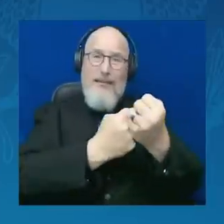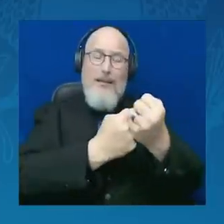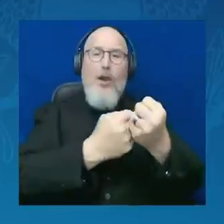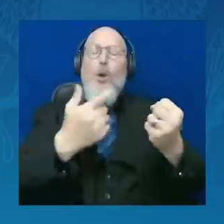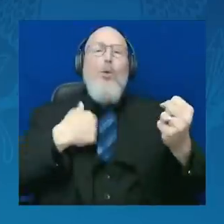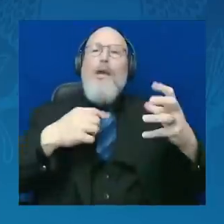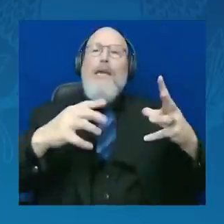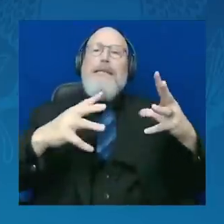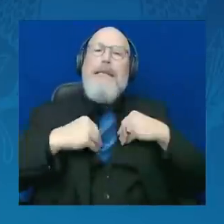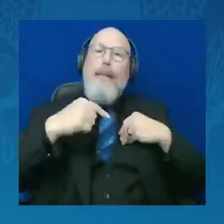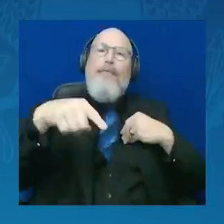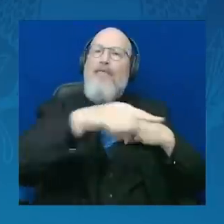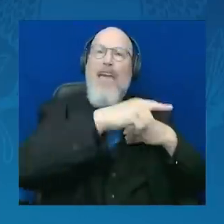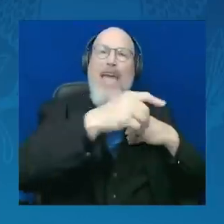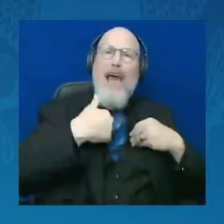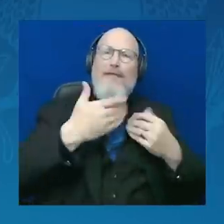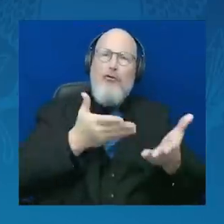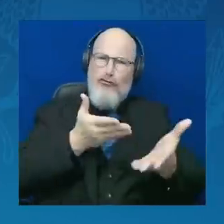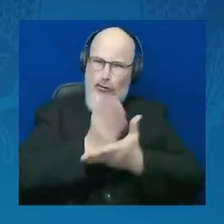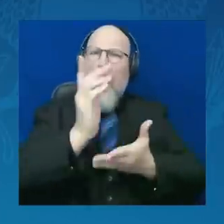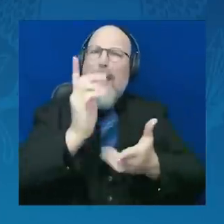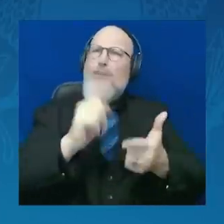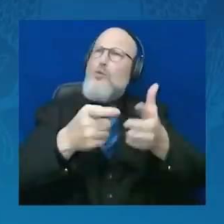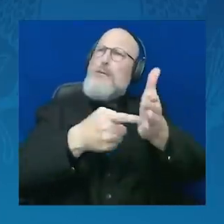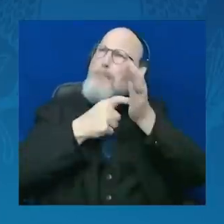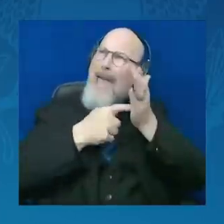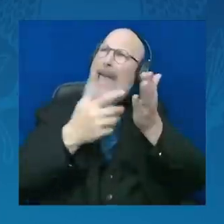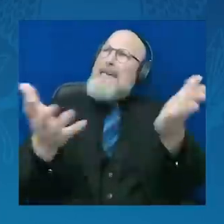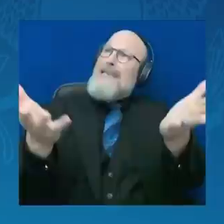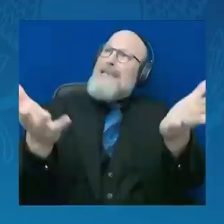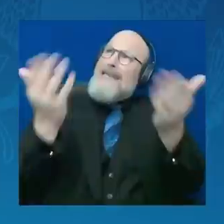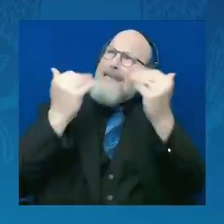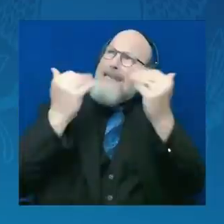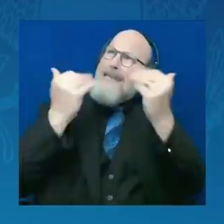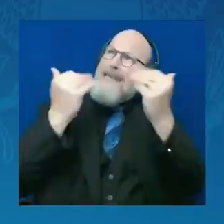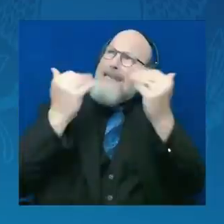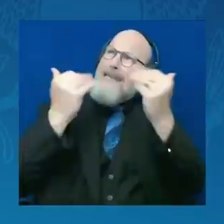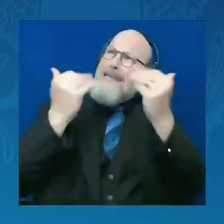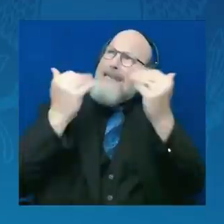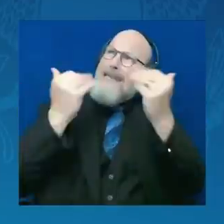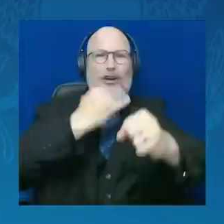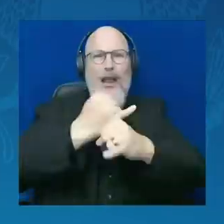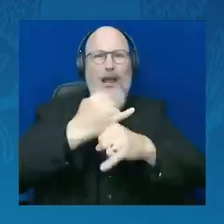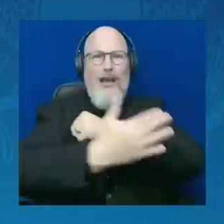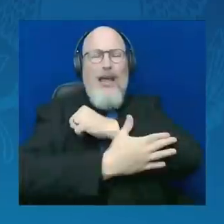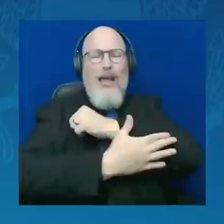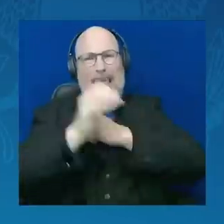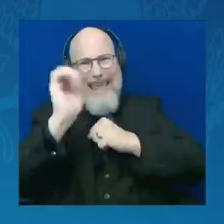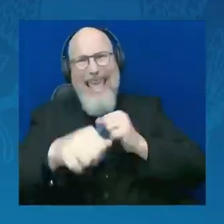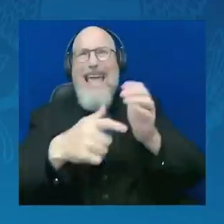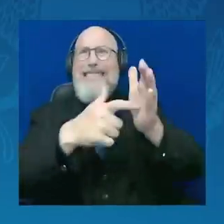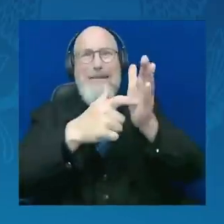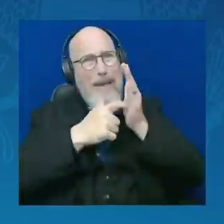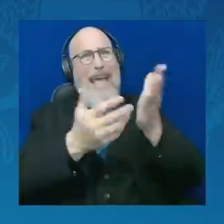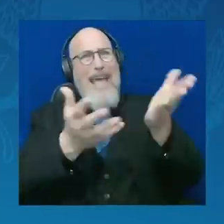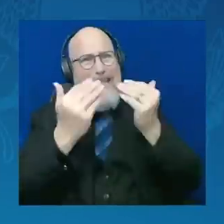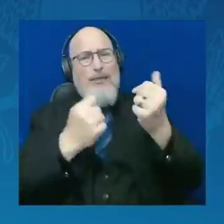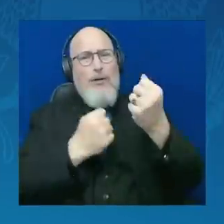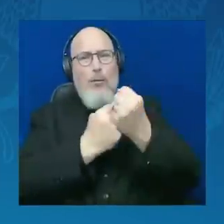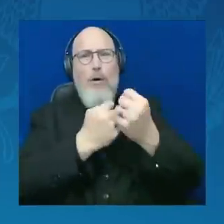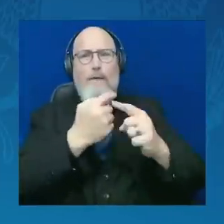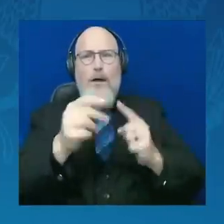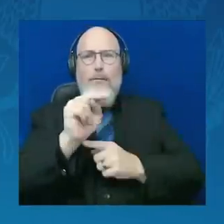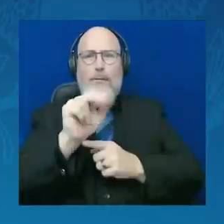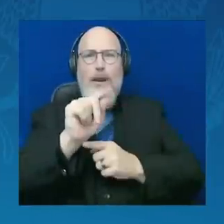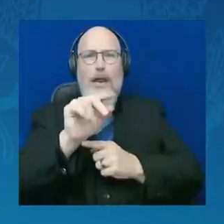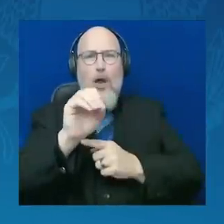demand this assistance from the international community. They can demand this support from NATO. We are providing them humanitarian